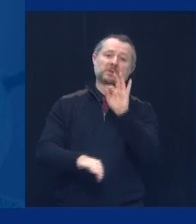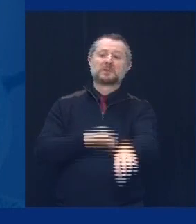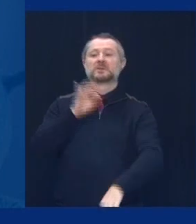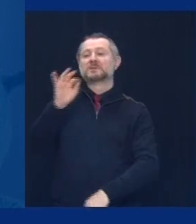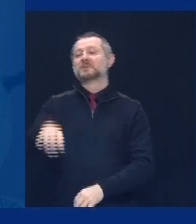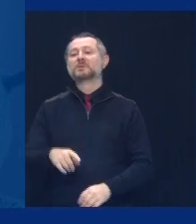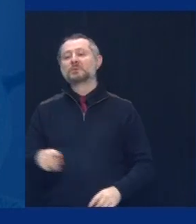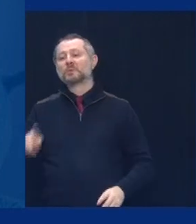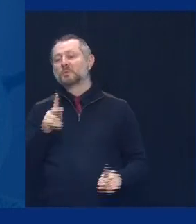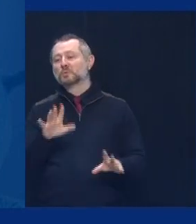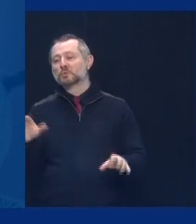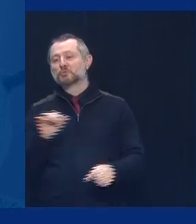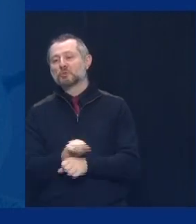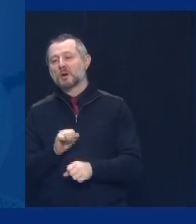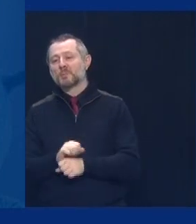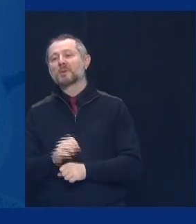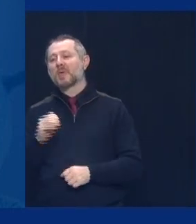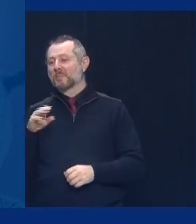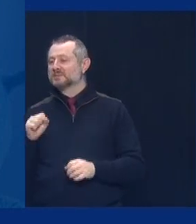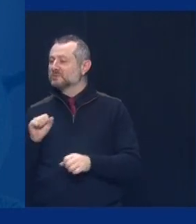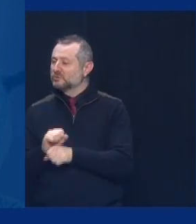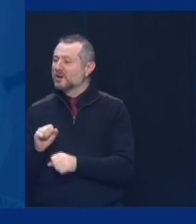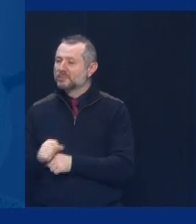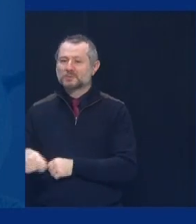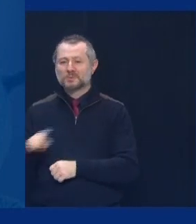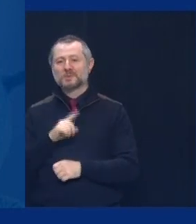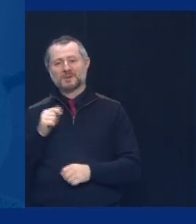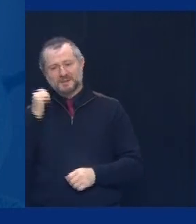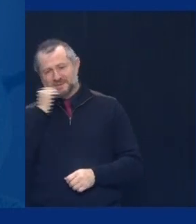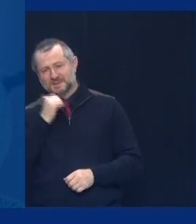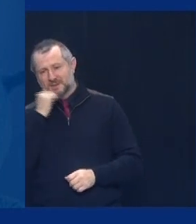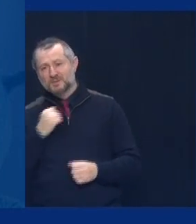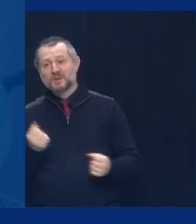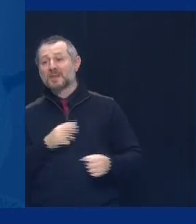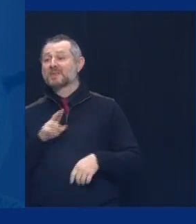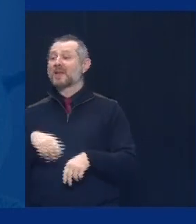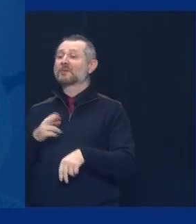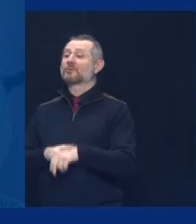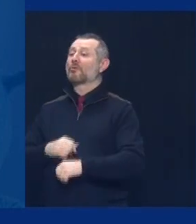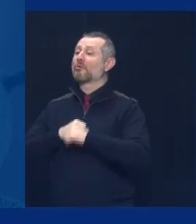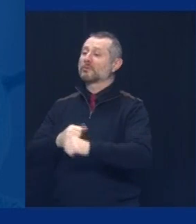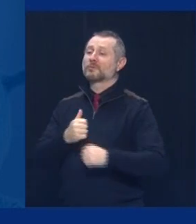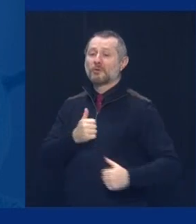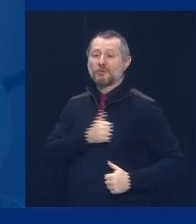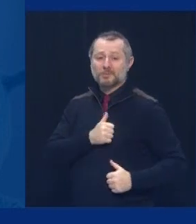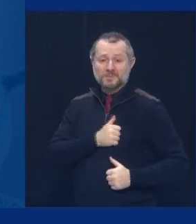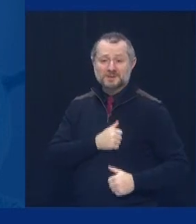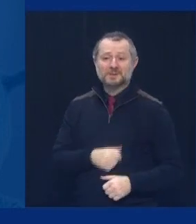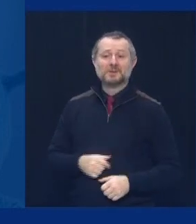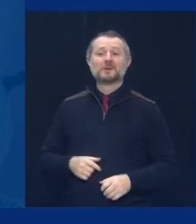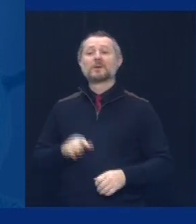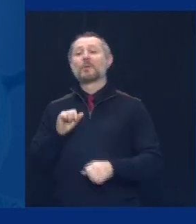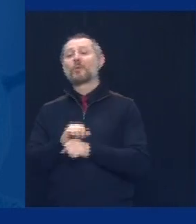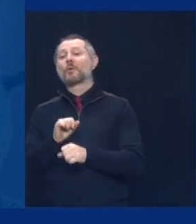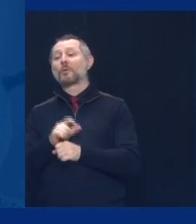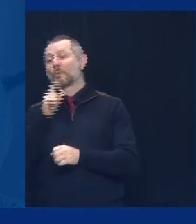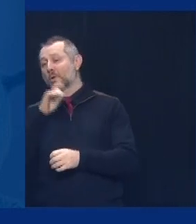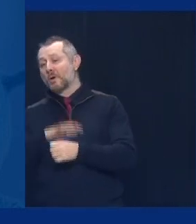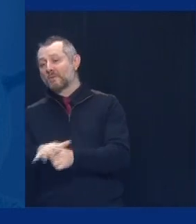job. EMS workers. We have National Guard people who are working on the COVID task